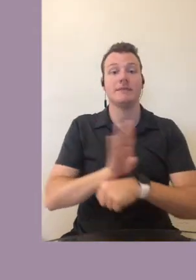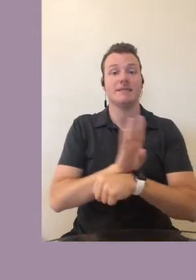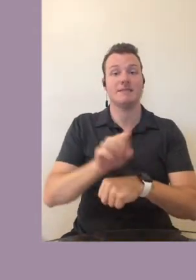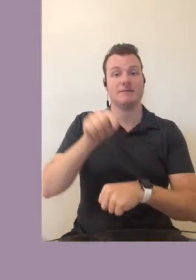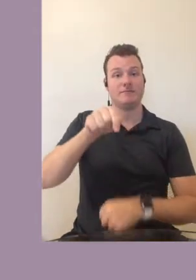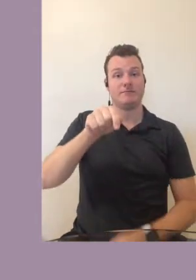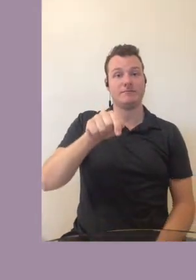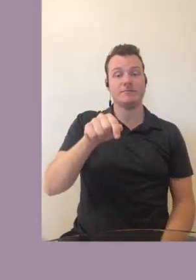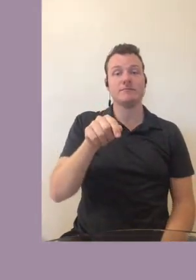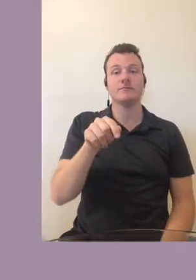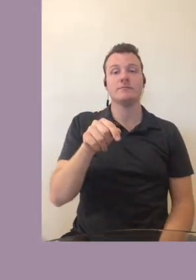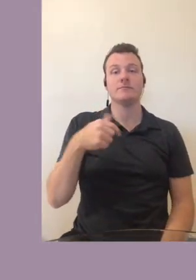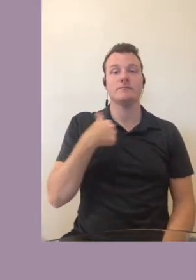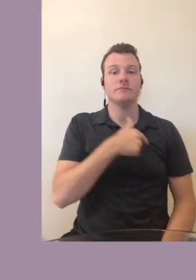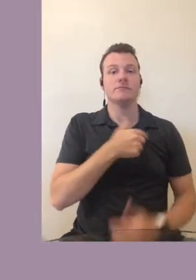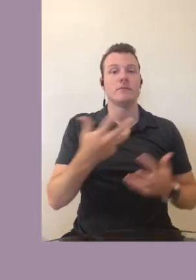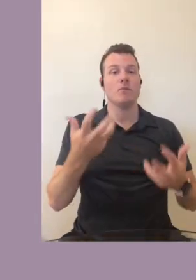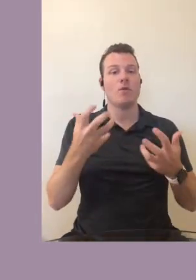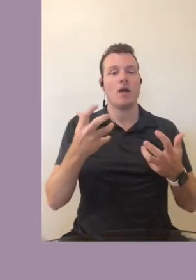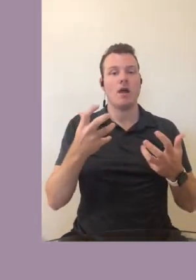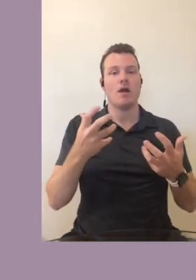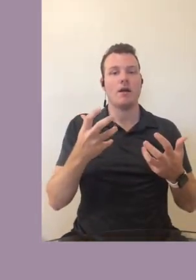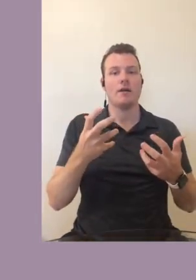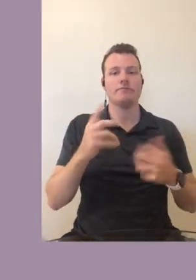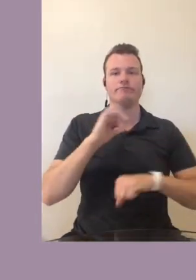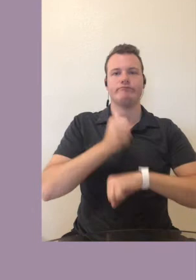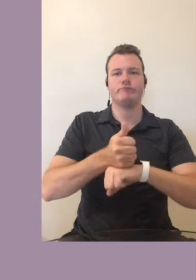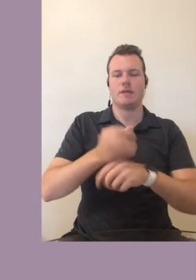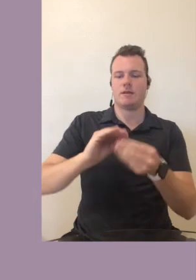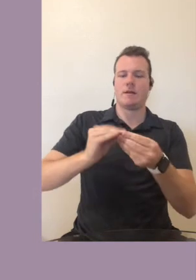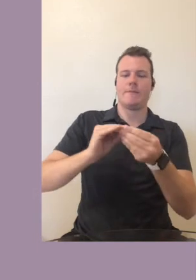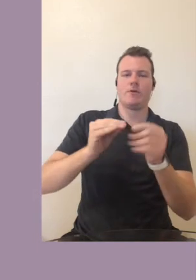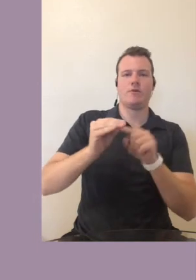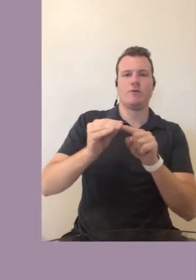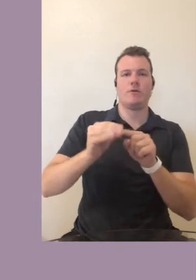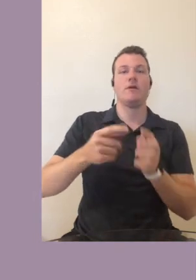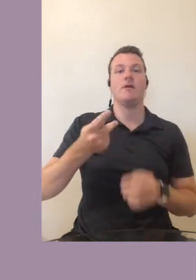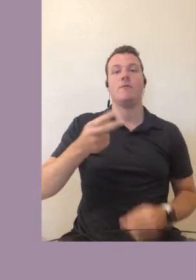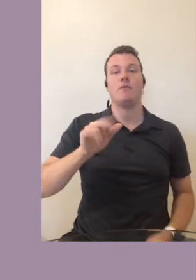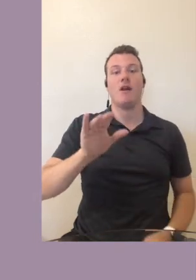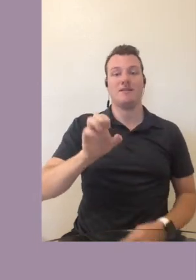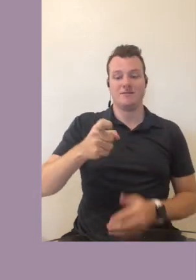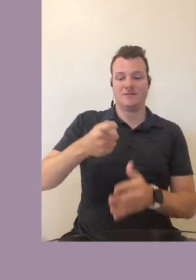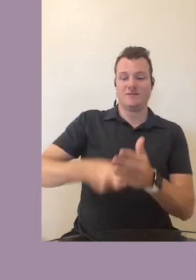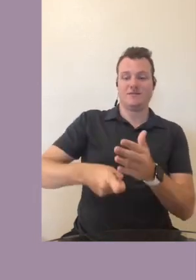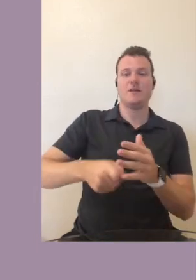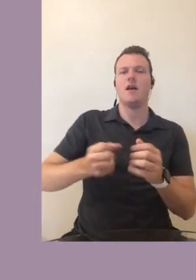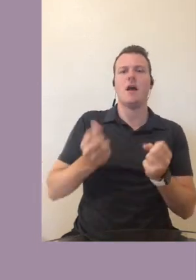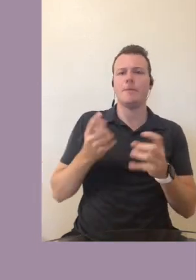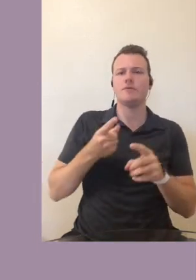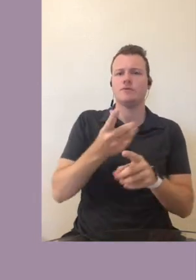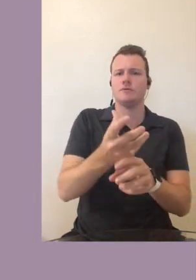business, we want to quantify the price that you receive